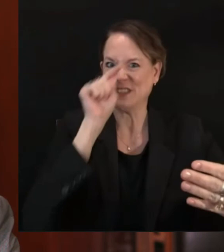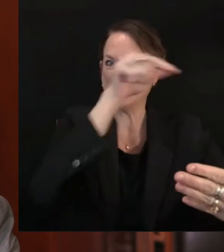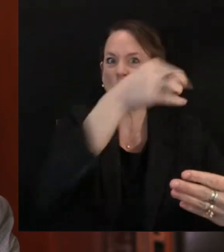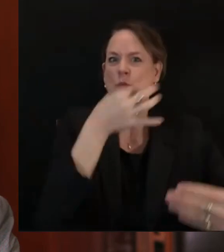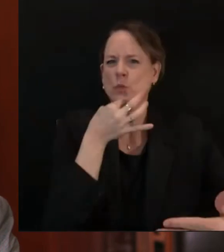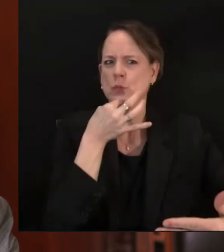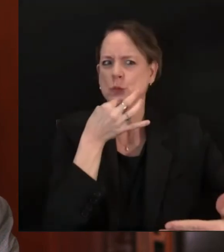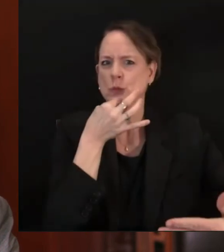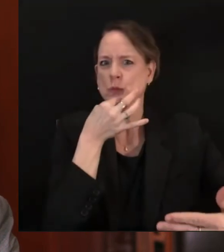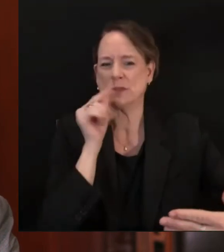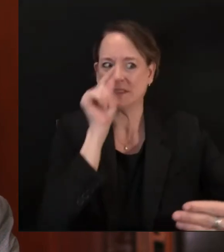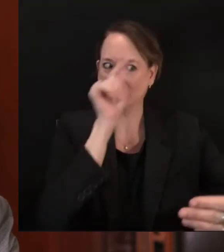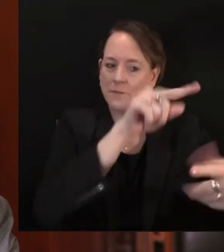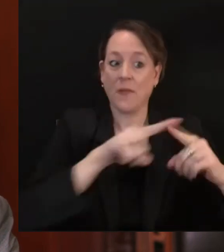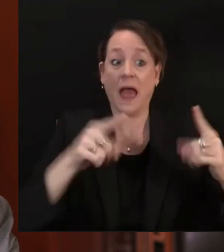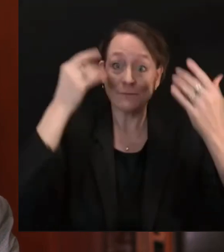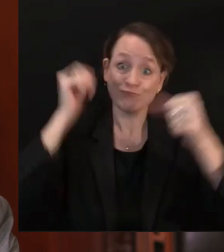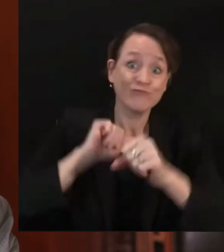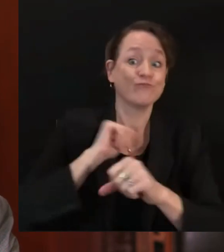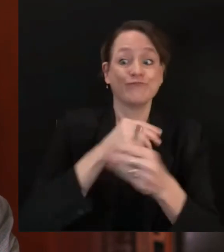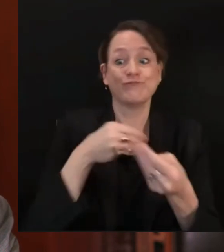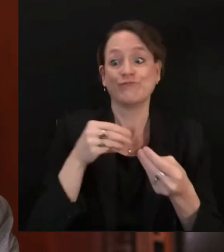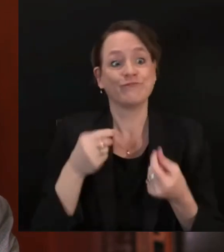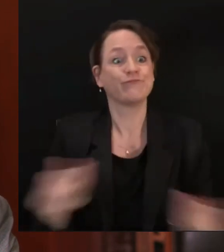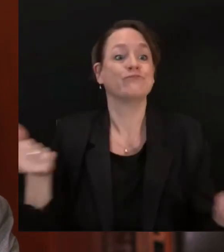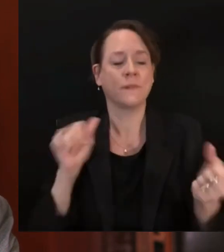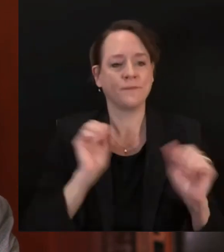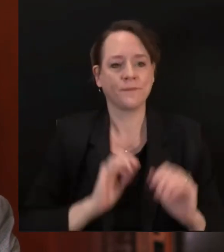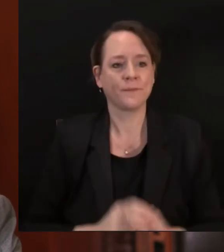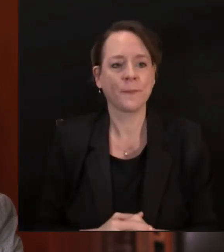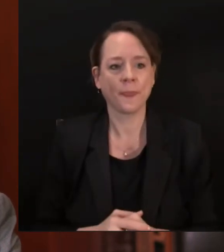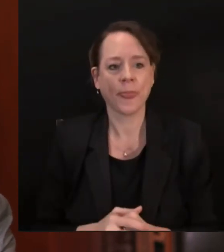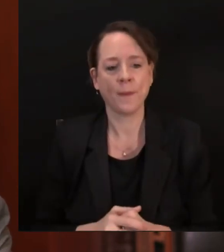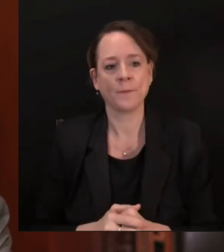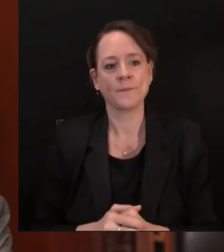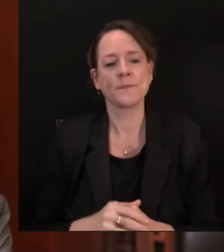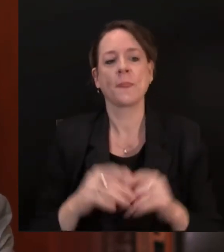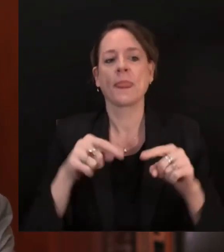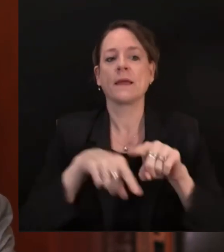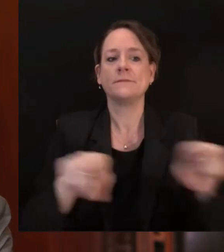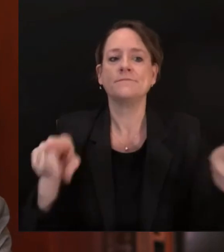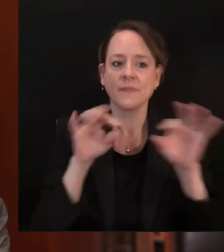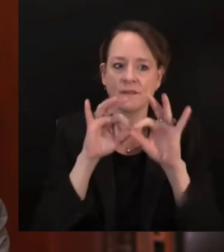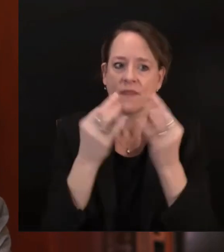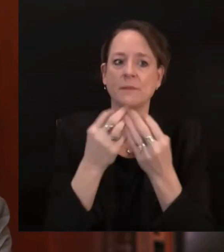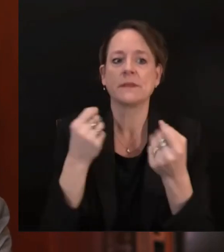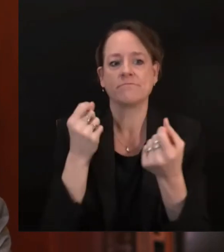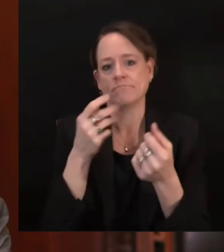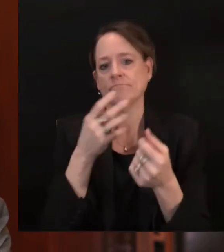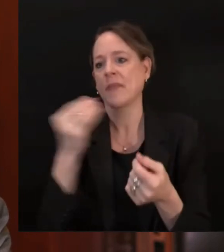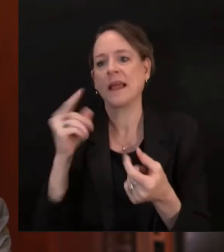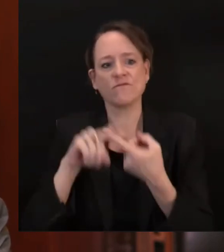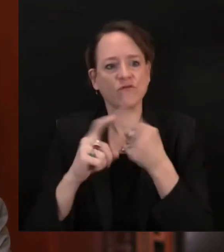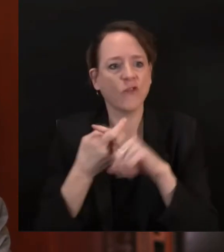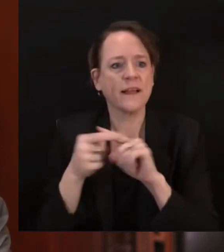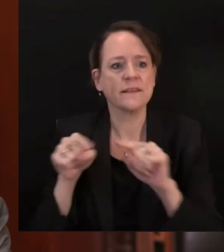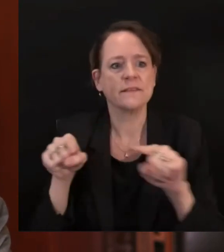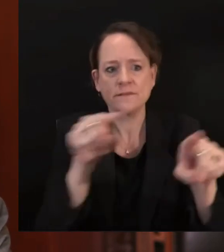and well-being. Just as I did last month, I'm encouraging Wisconsinites to celebrate the holidays